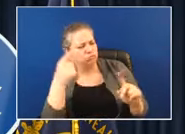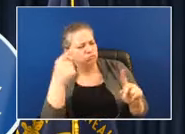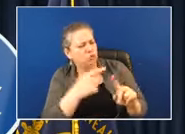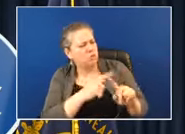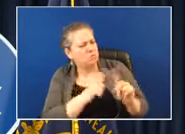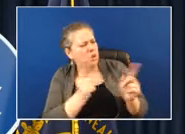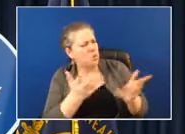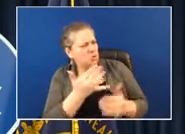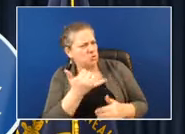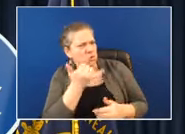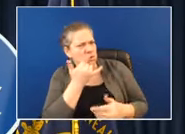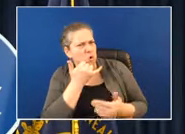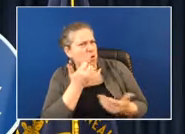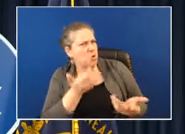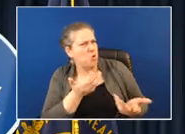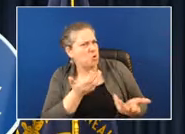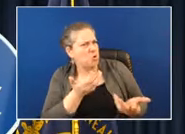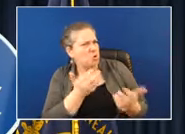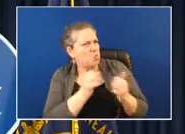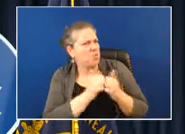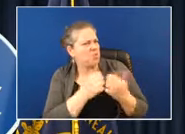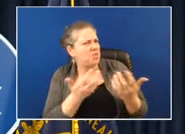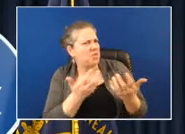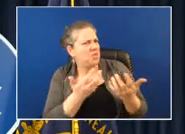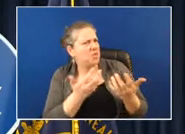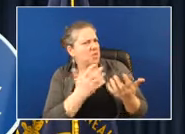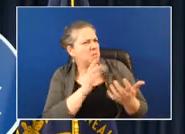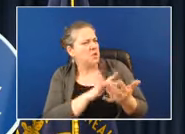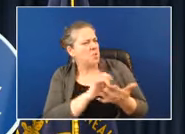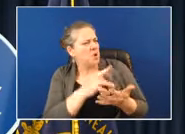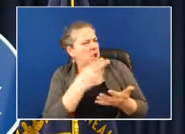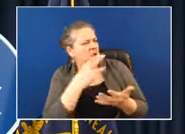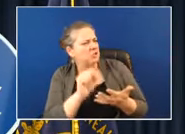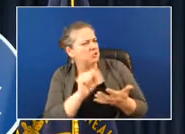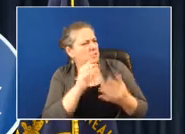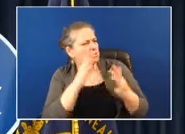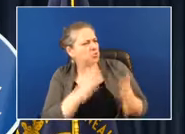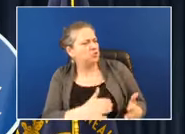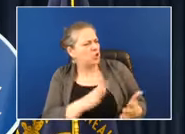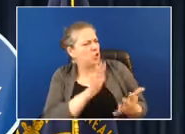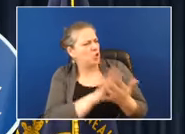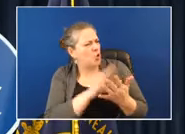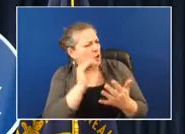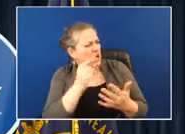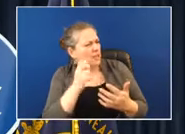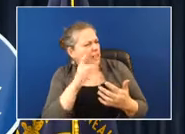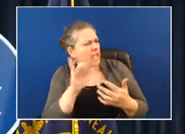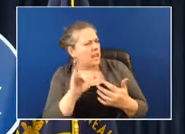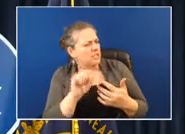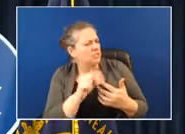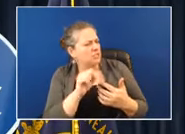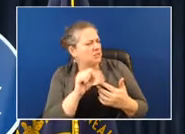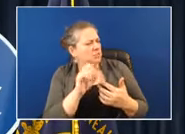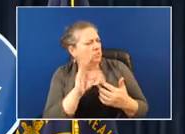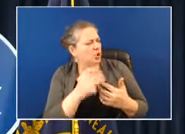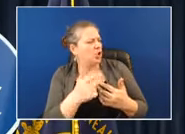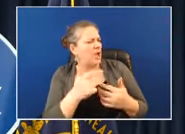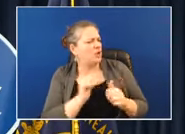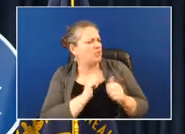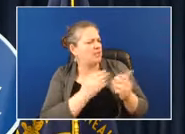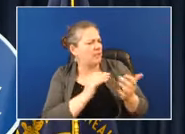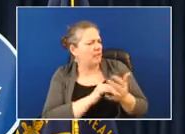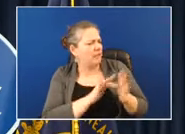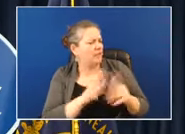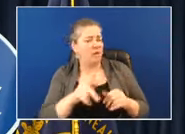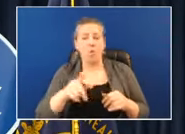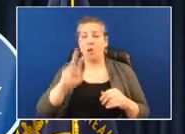wrong with a middle or a high school person learning the Gettysburg Address again, learning the Constitution? Well, certainly any